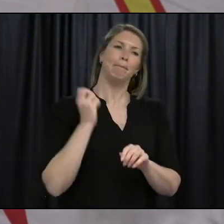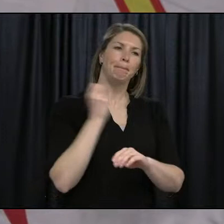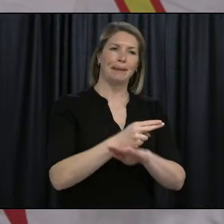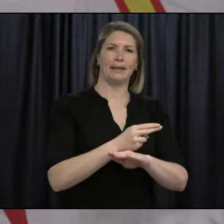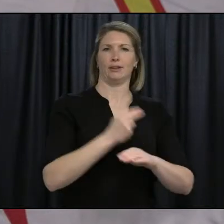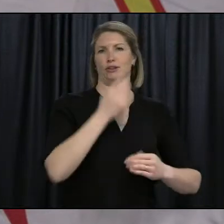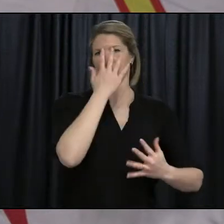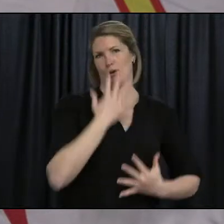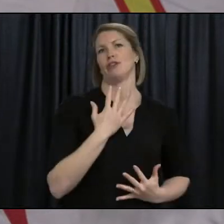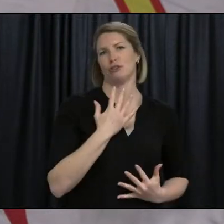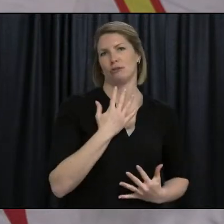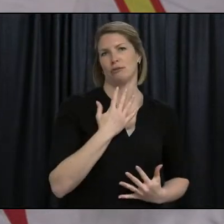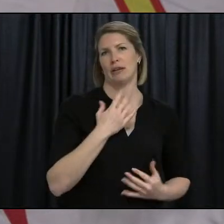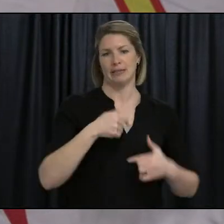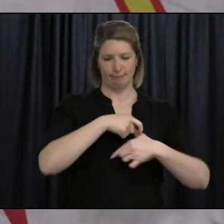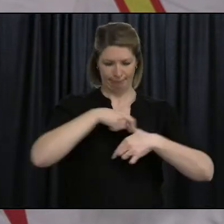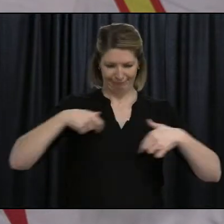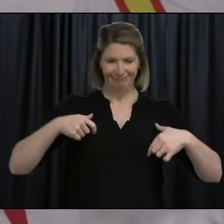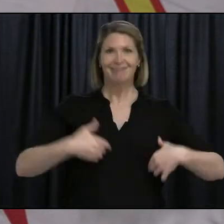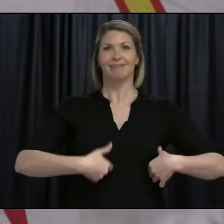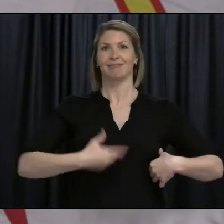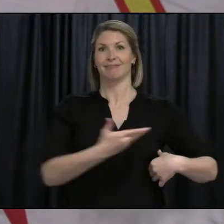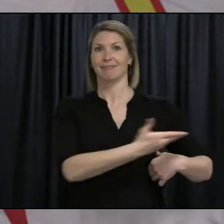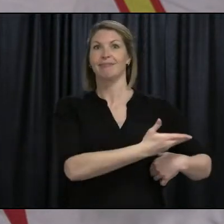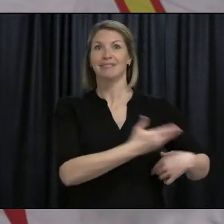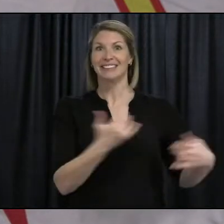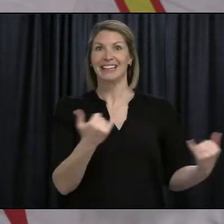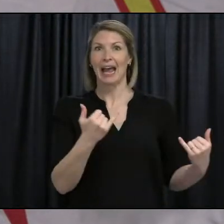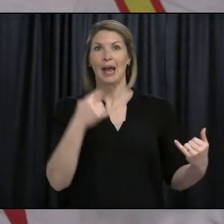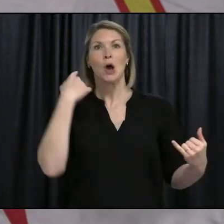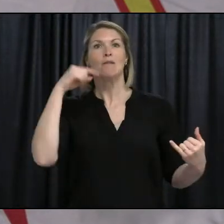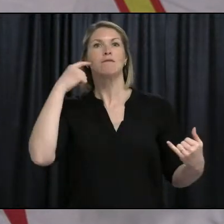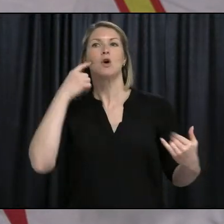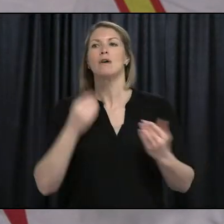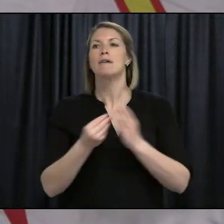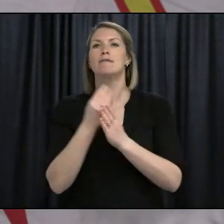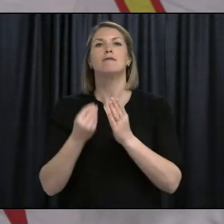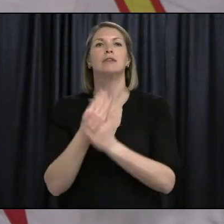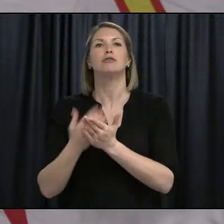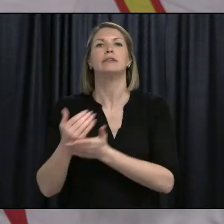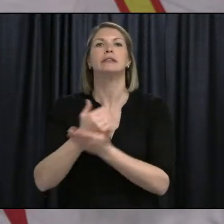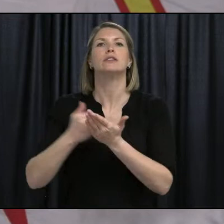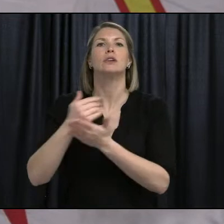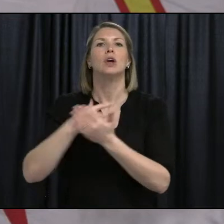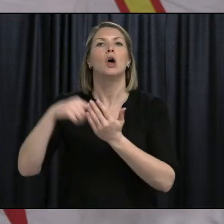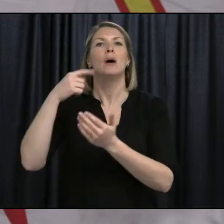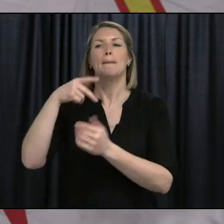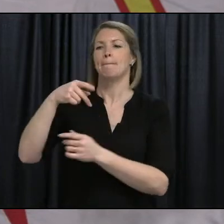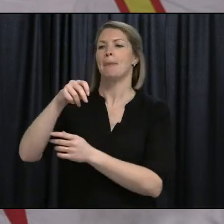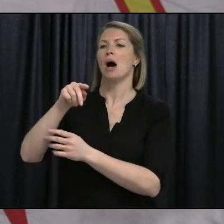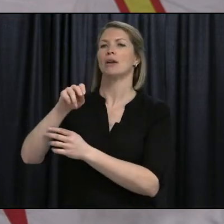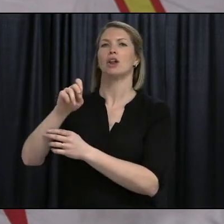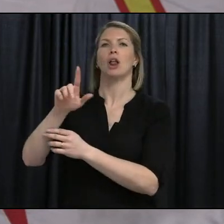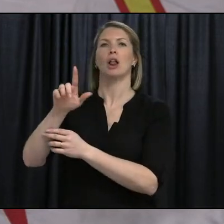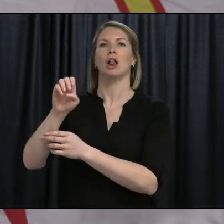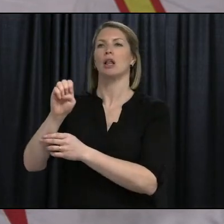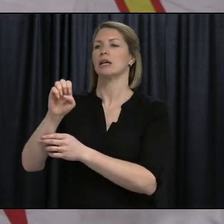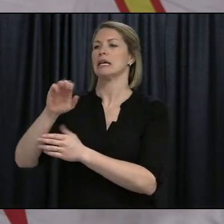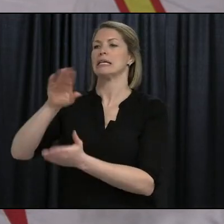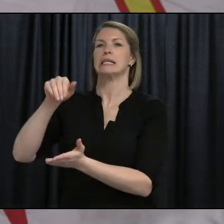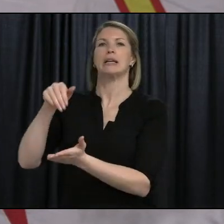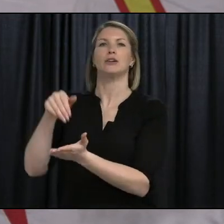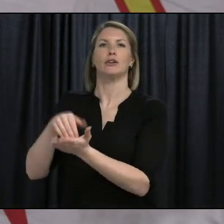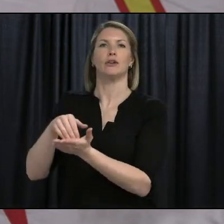help promote this cause. The centre is raising money for a new therapeutic horticultural program for clients, as well as funding for a new